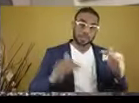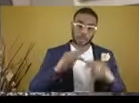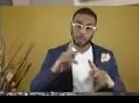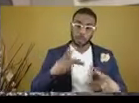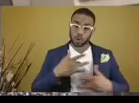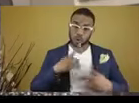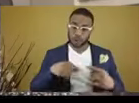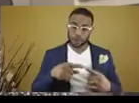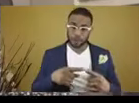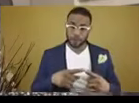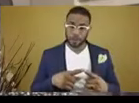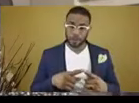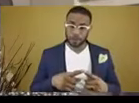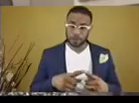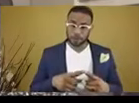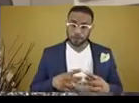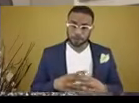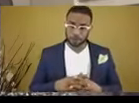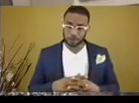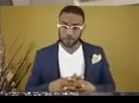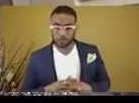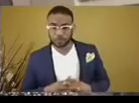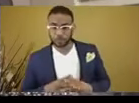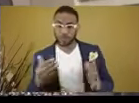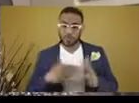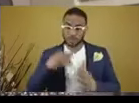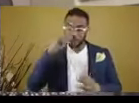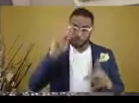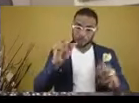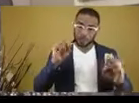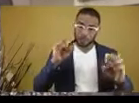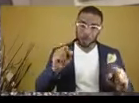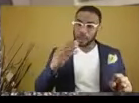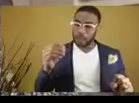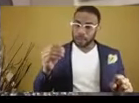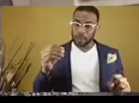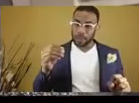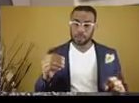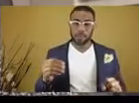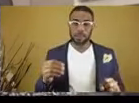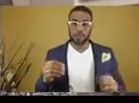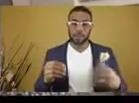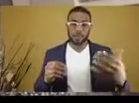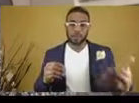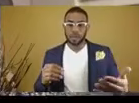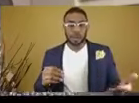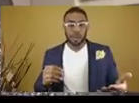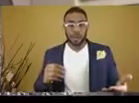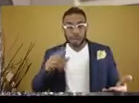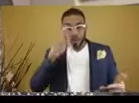state violence against Black people, and how unaccountable that seemed to be. There was,